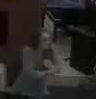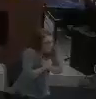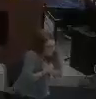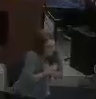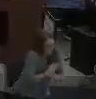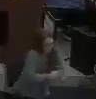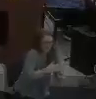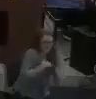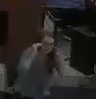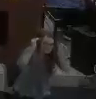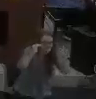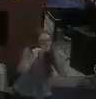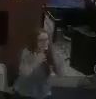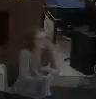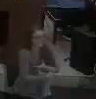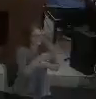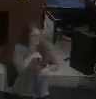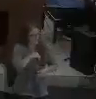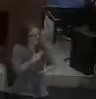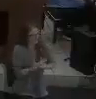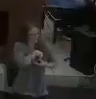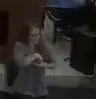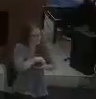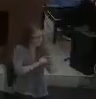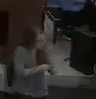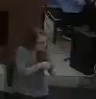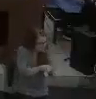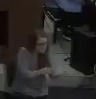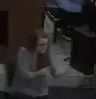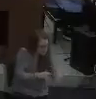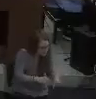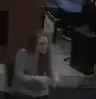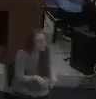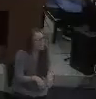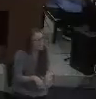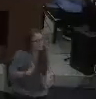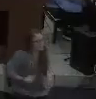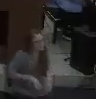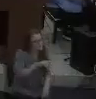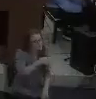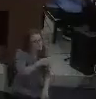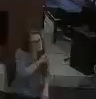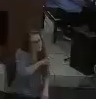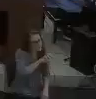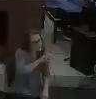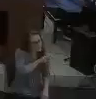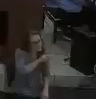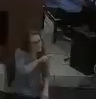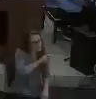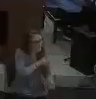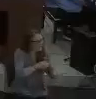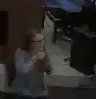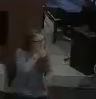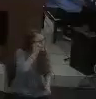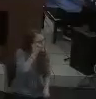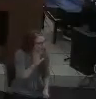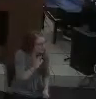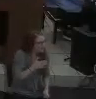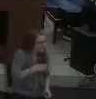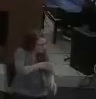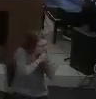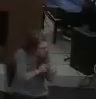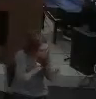love inside. If this is your first time at MCCDC, my name's Pastor Dwayne, the senior pastor. My honor and privilege